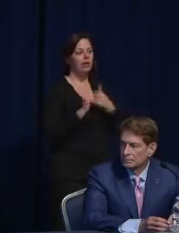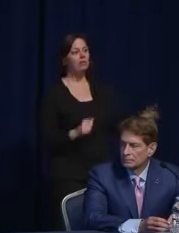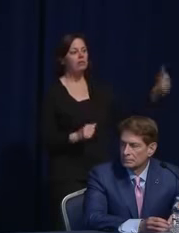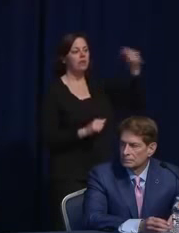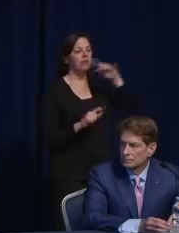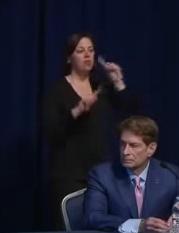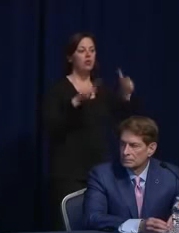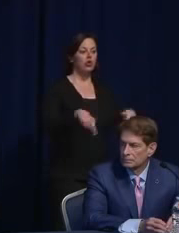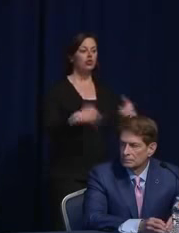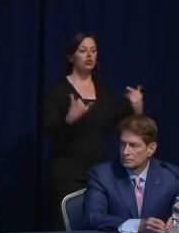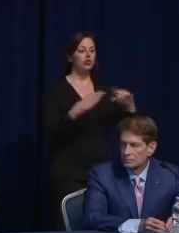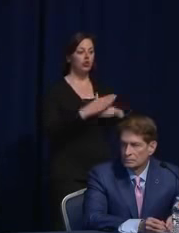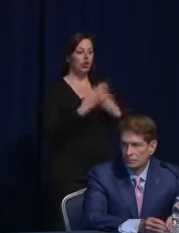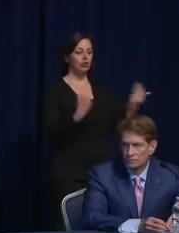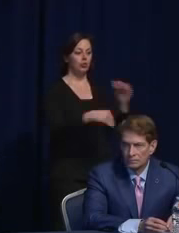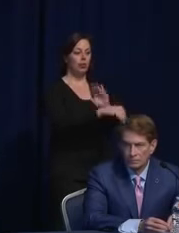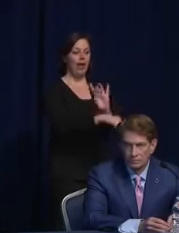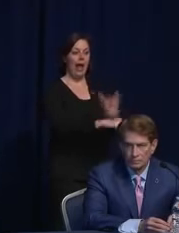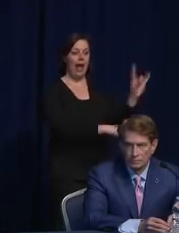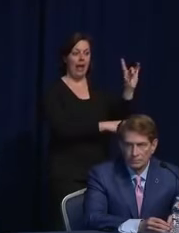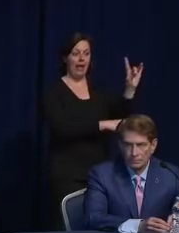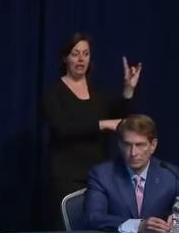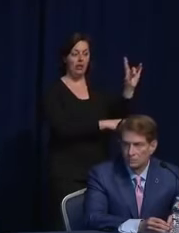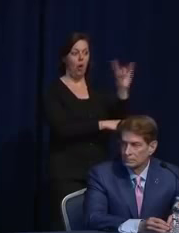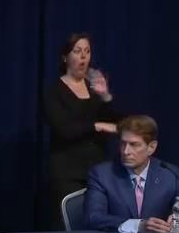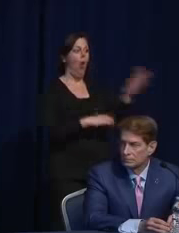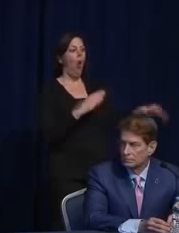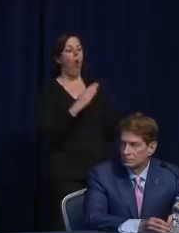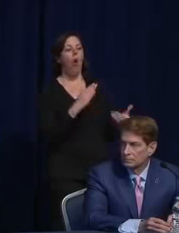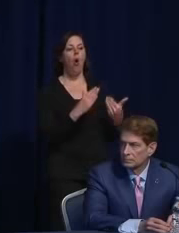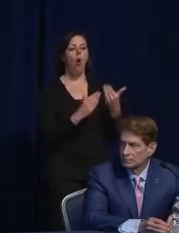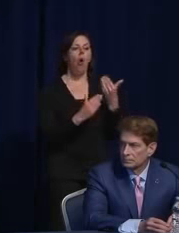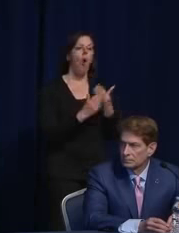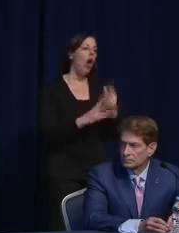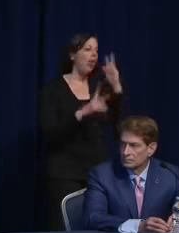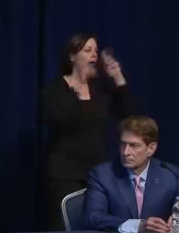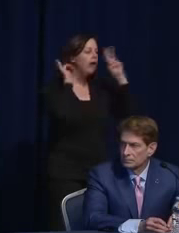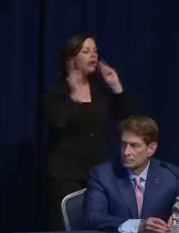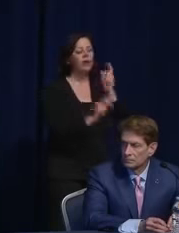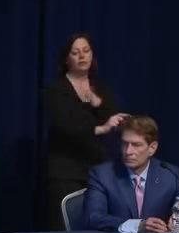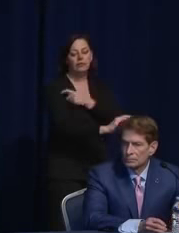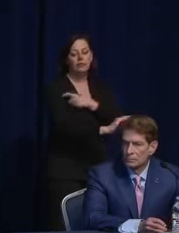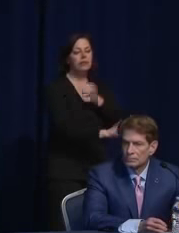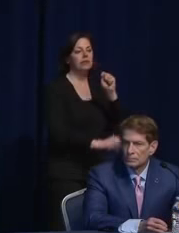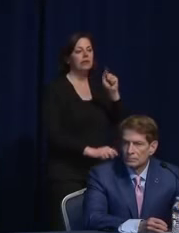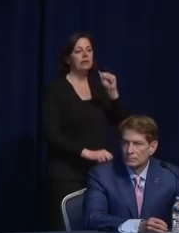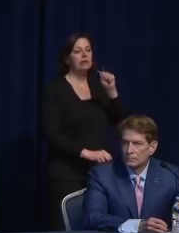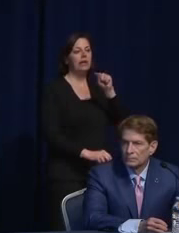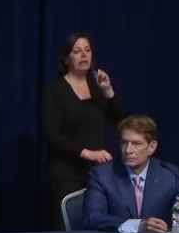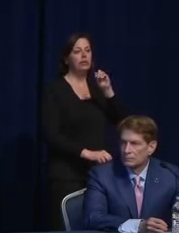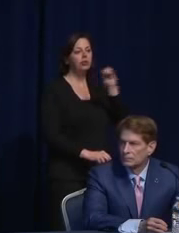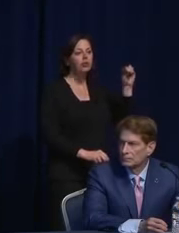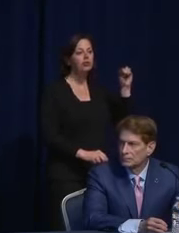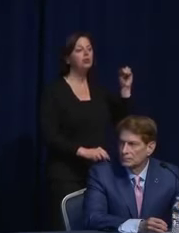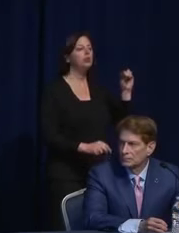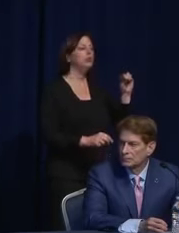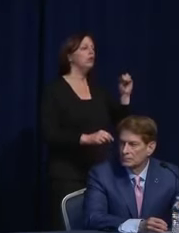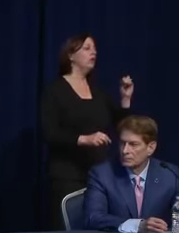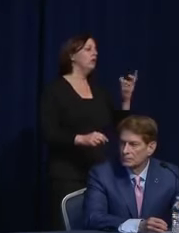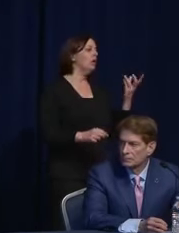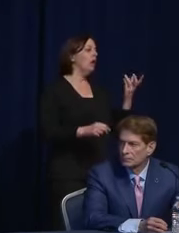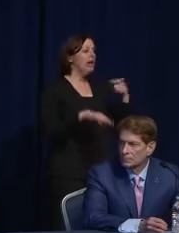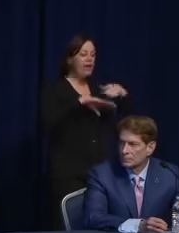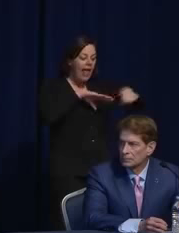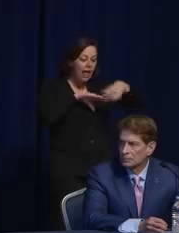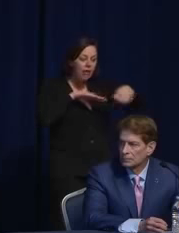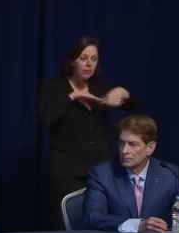ordering effective at 8 p.m. tonight the closure of all personal care businesses which cannot comply with social distancing guidelines.